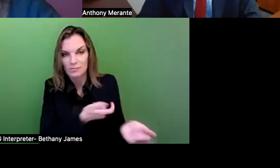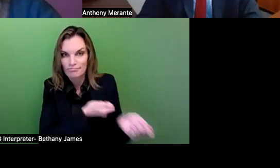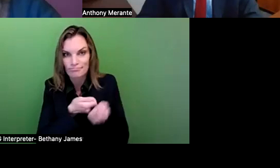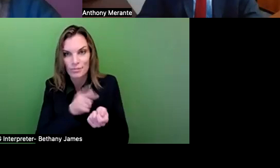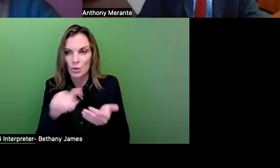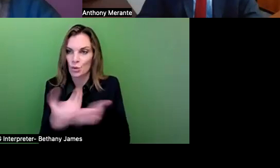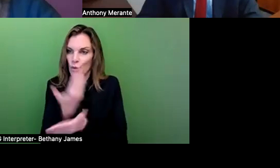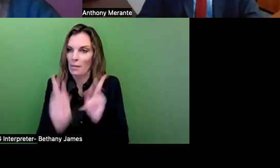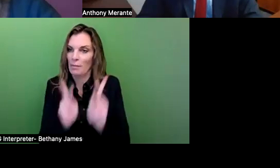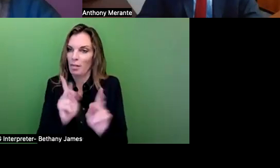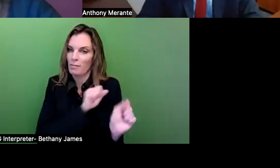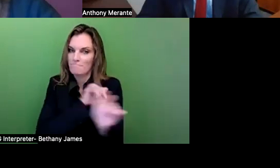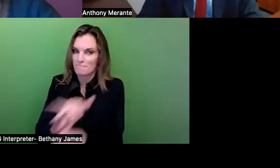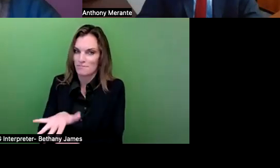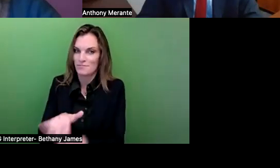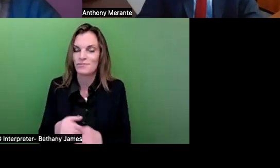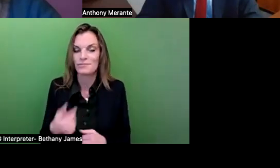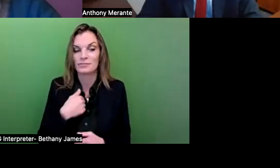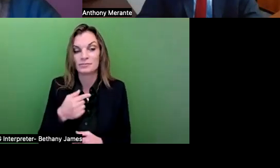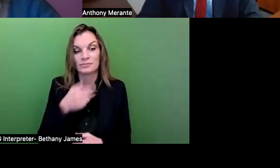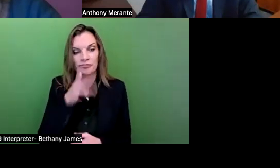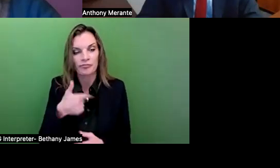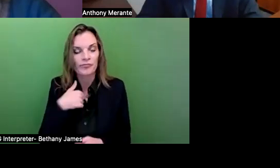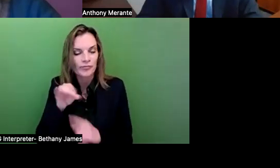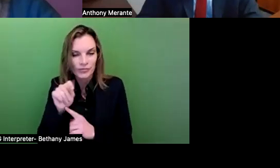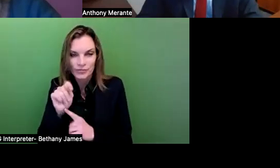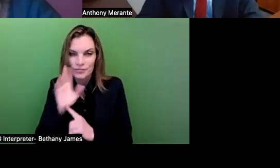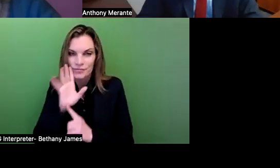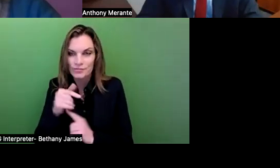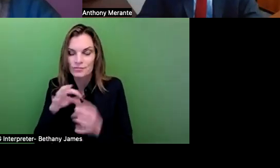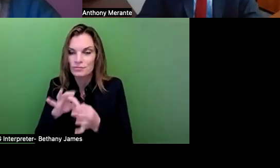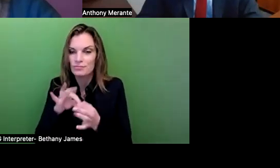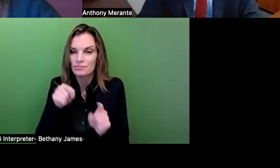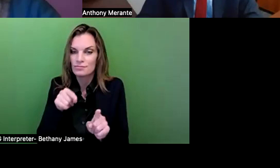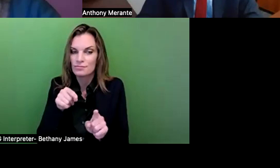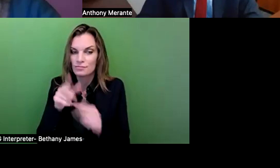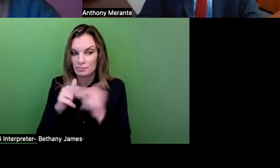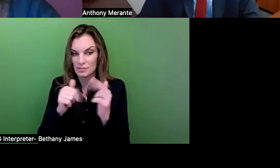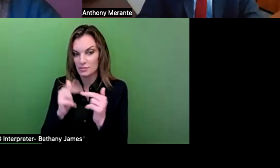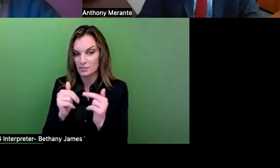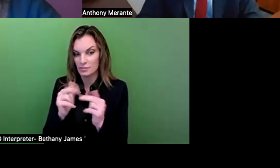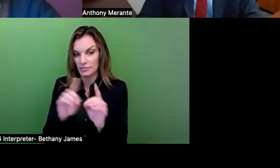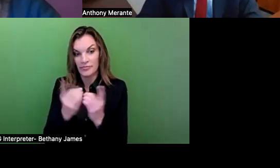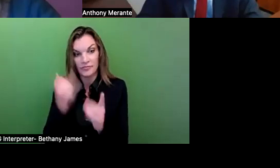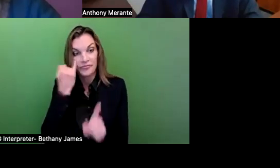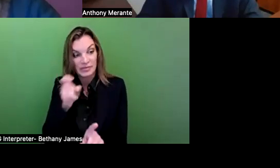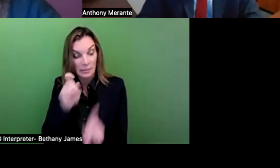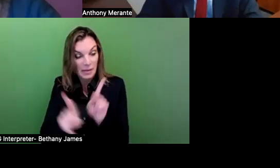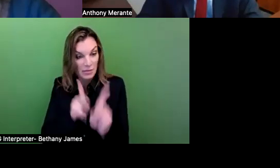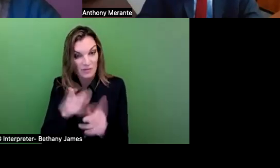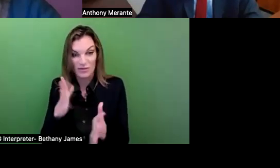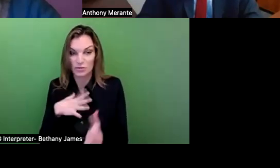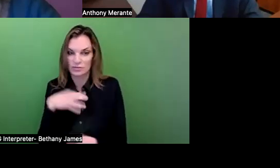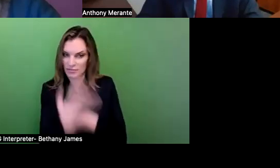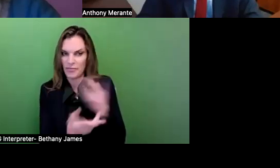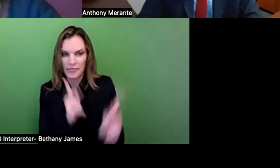here in the city, and I will find out myself again. As far as the building department, if they need a couple extra people, we have given them quite a few